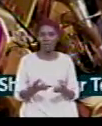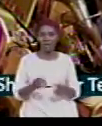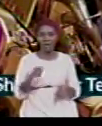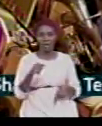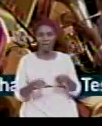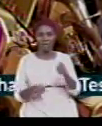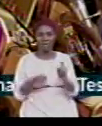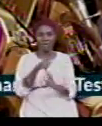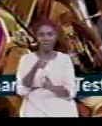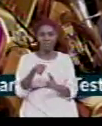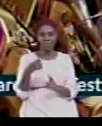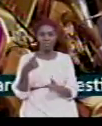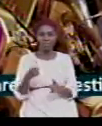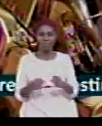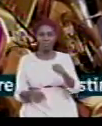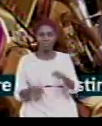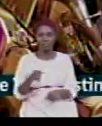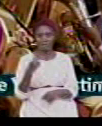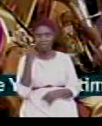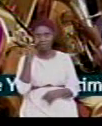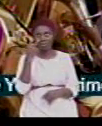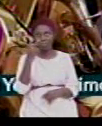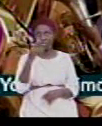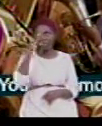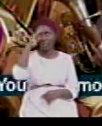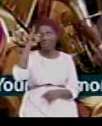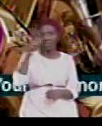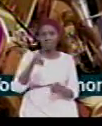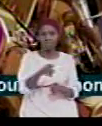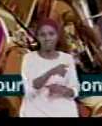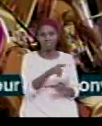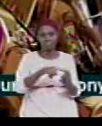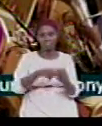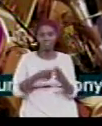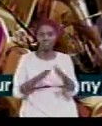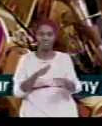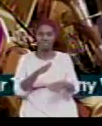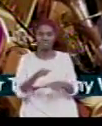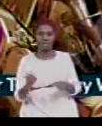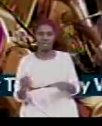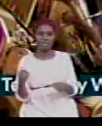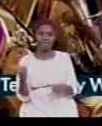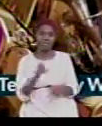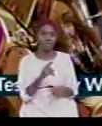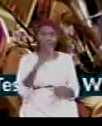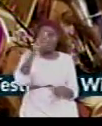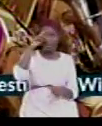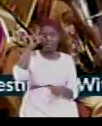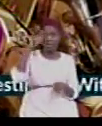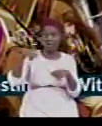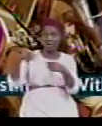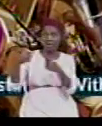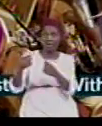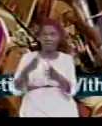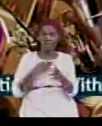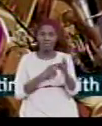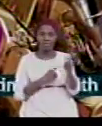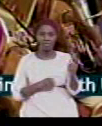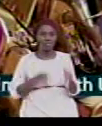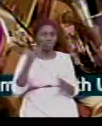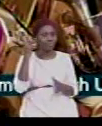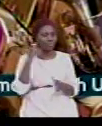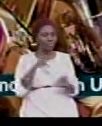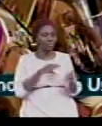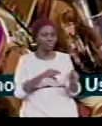lepers. When the cripples saw him, they started walking. Everywhere he went, my Lord was